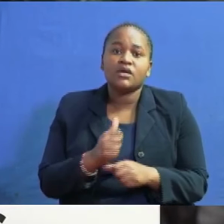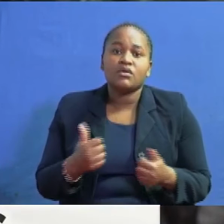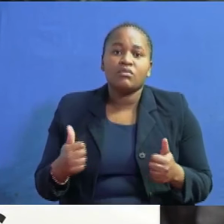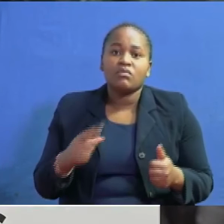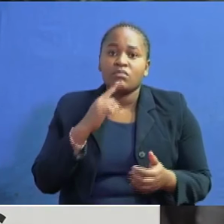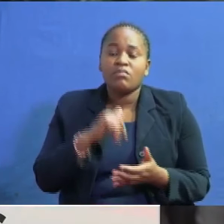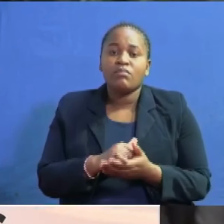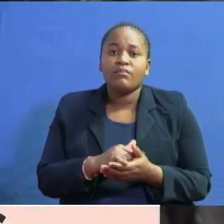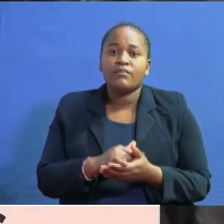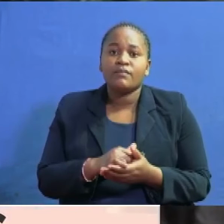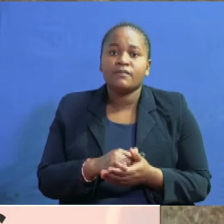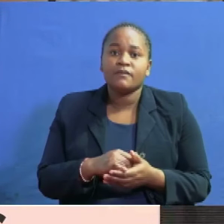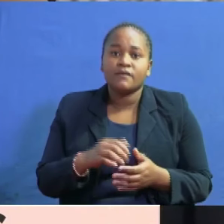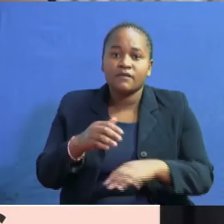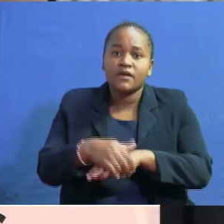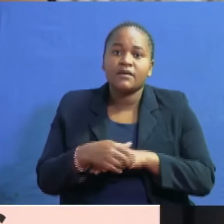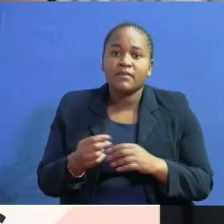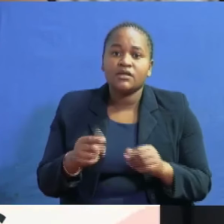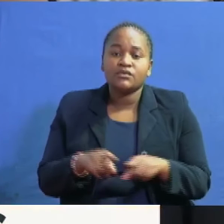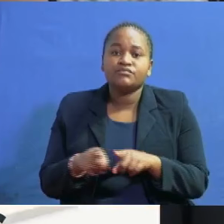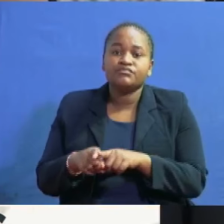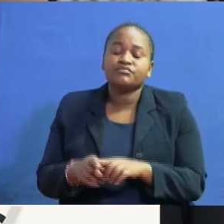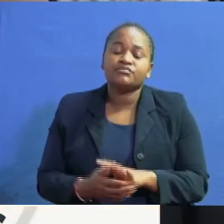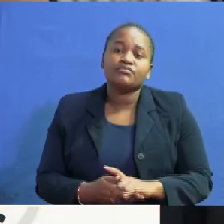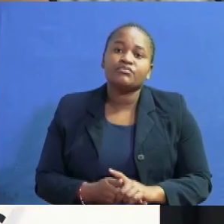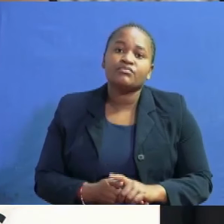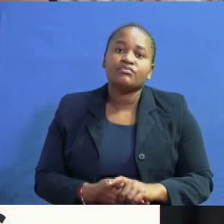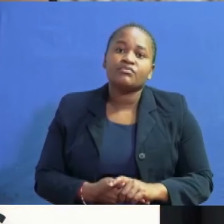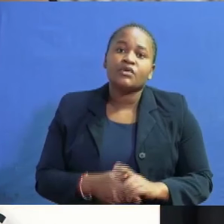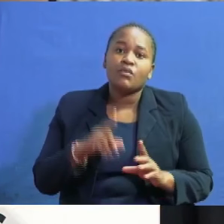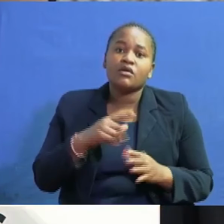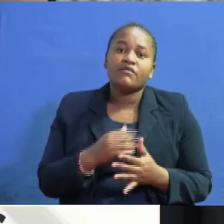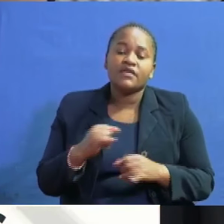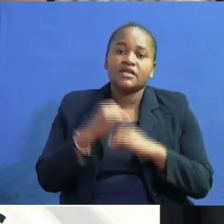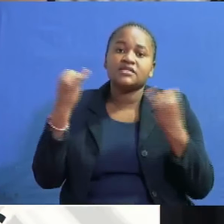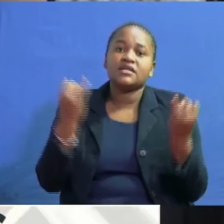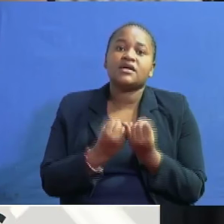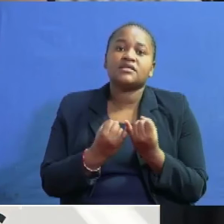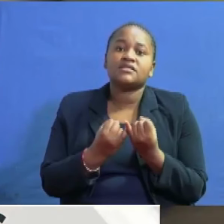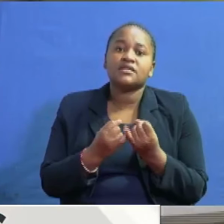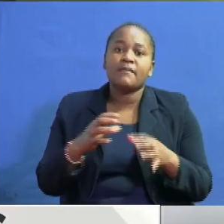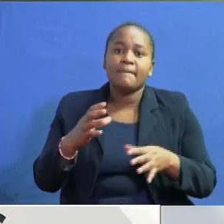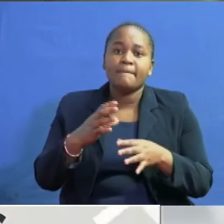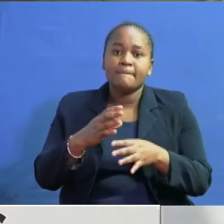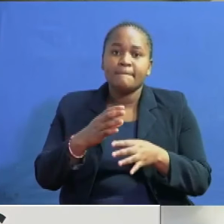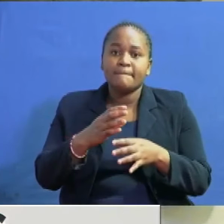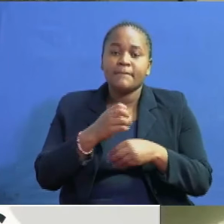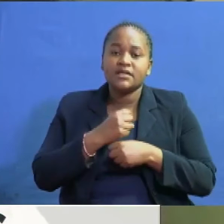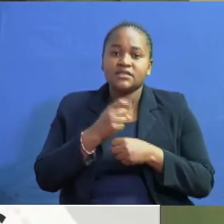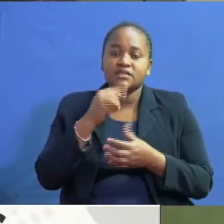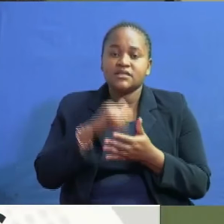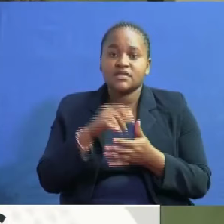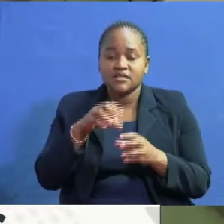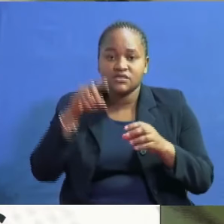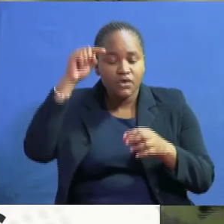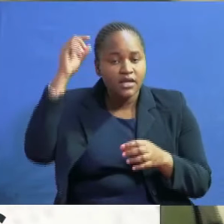ili waweze kupata fedha vile vile. Herman Sachet, who is one of the international SACDEP partners, said that organic